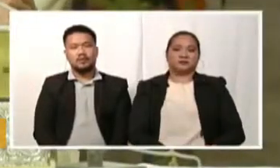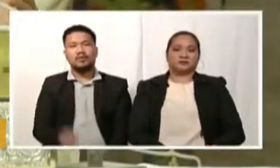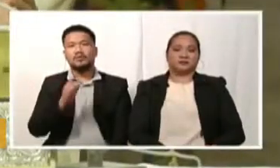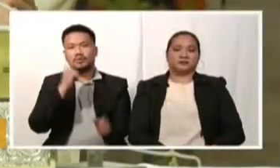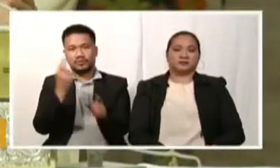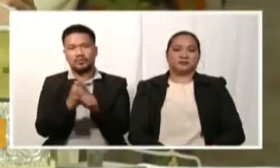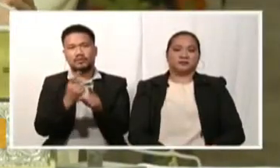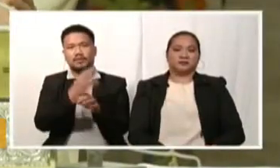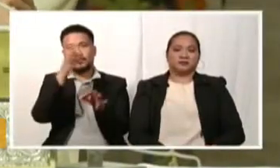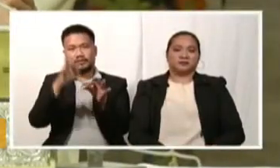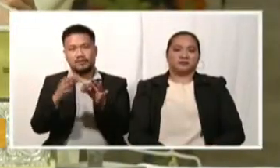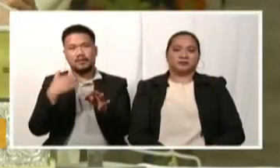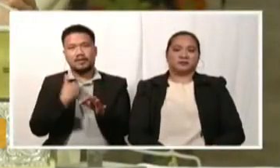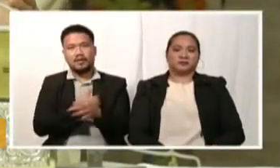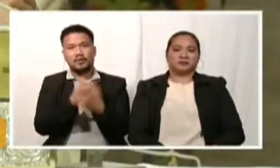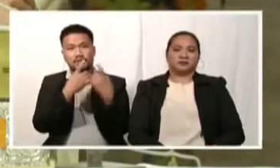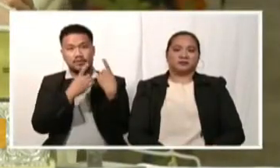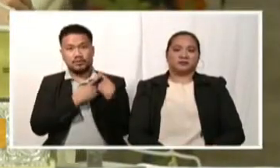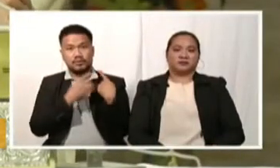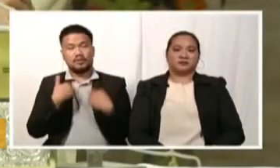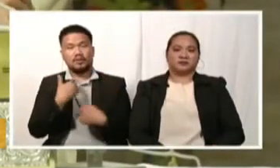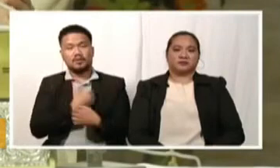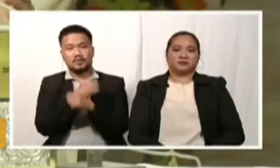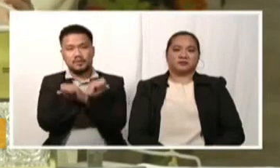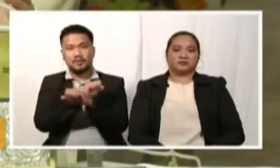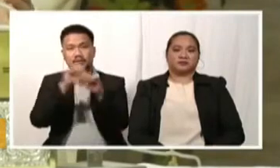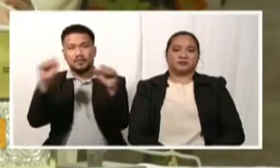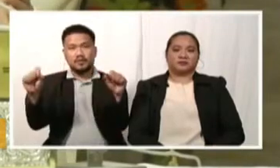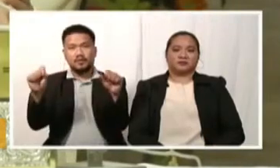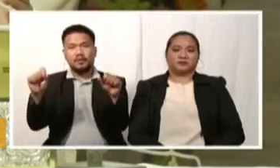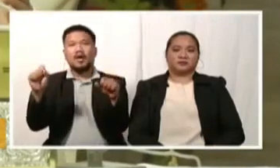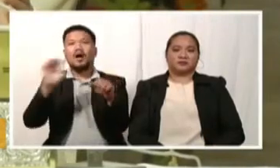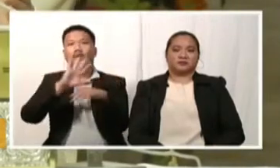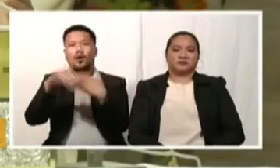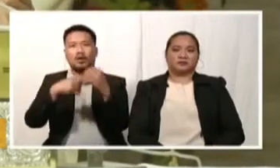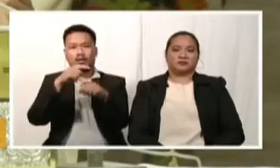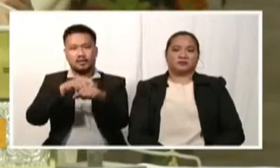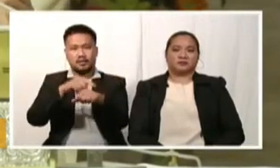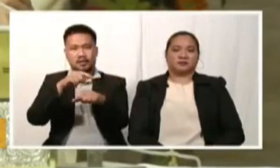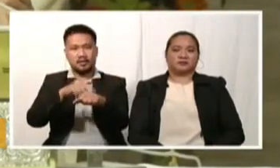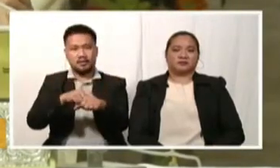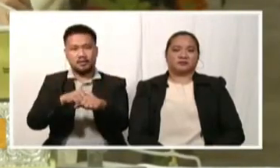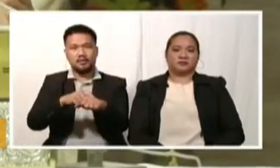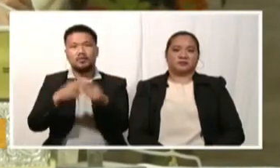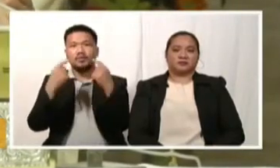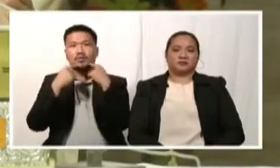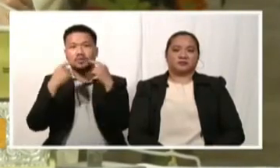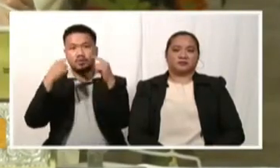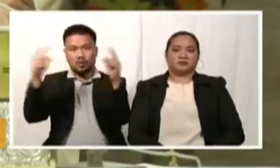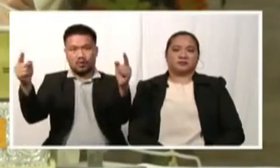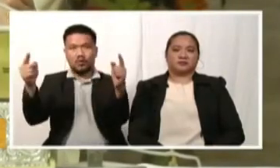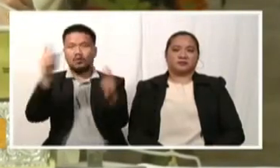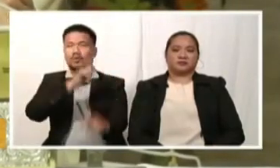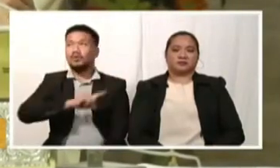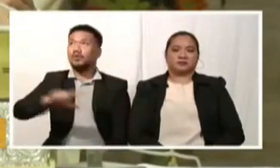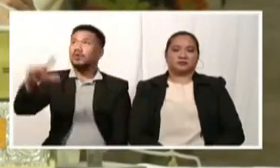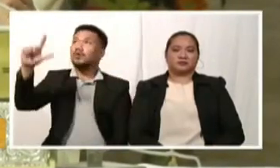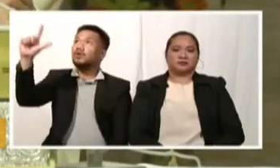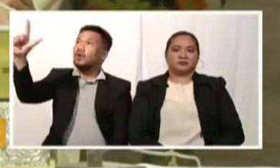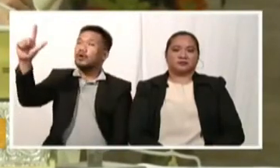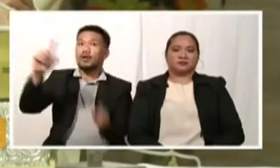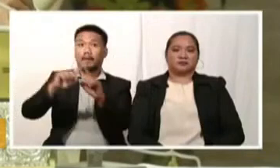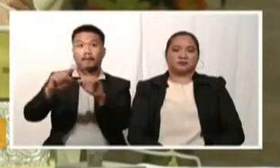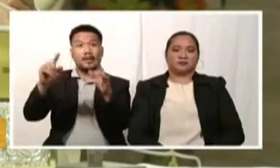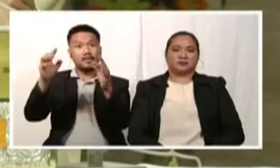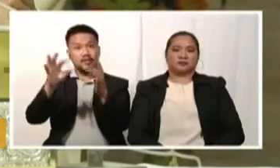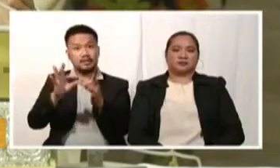just, our duty and our salvation, at all times, to acclaim you, O Lord, but